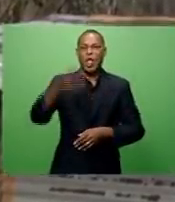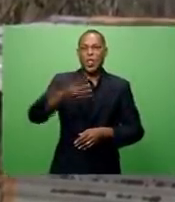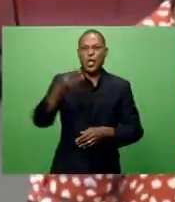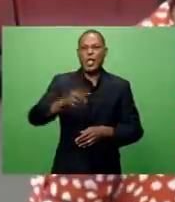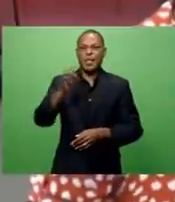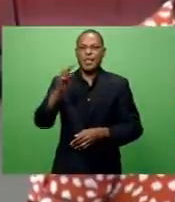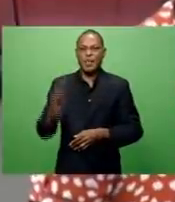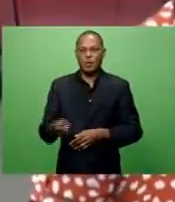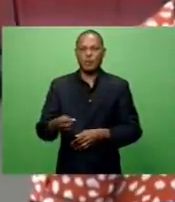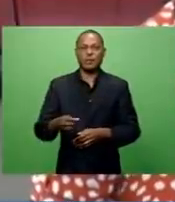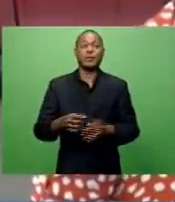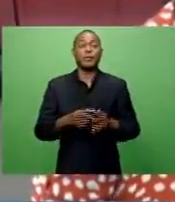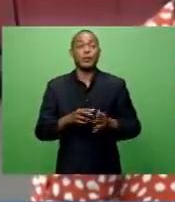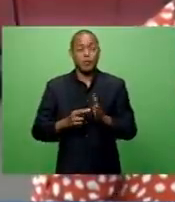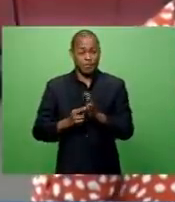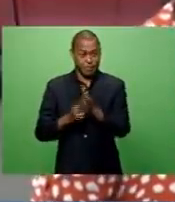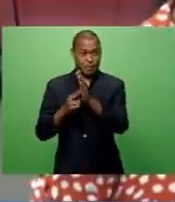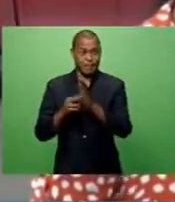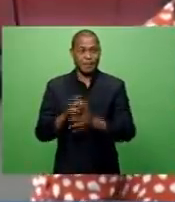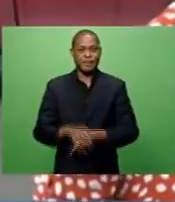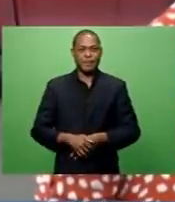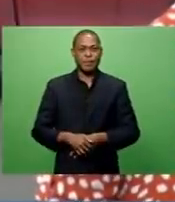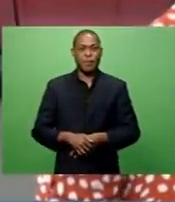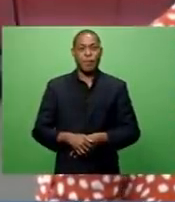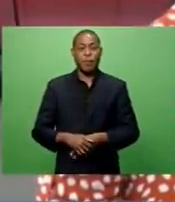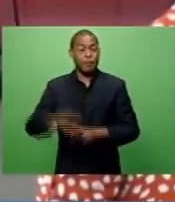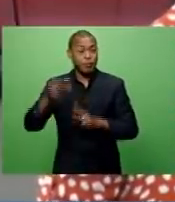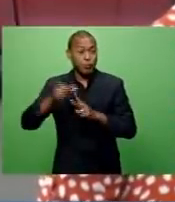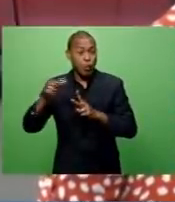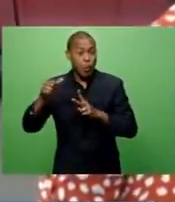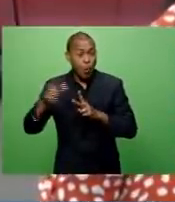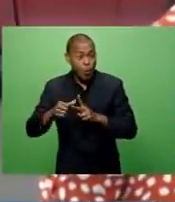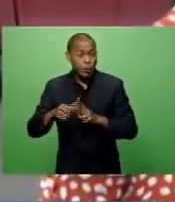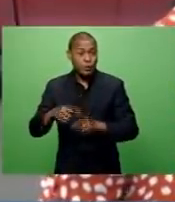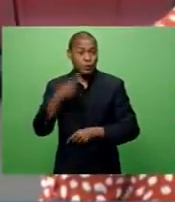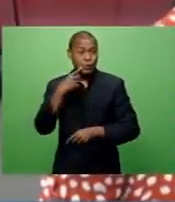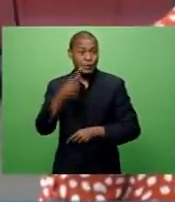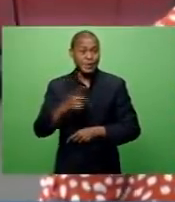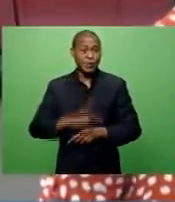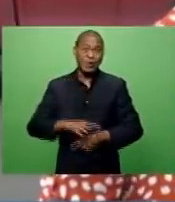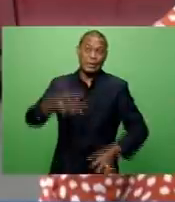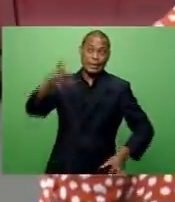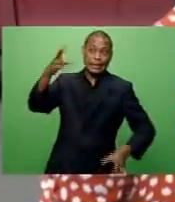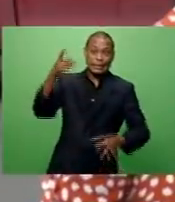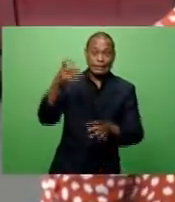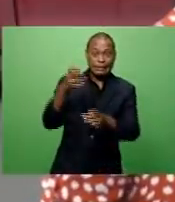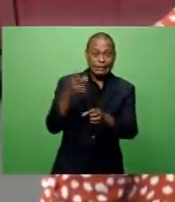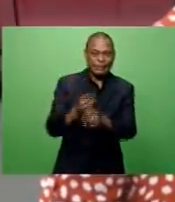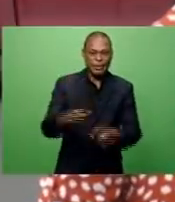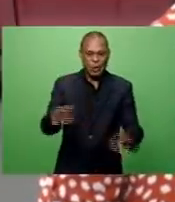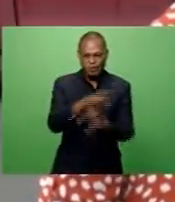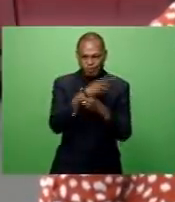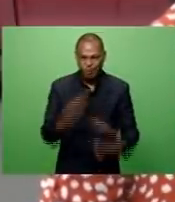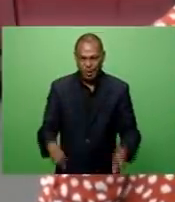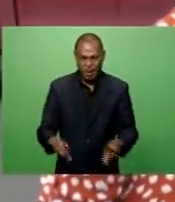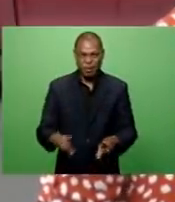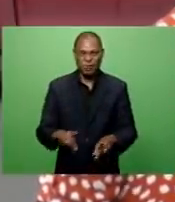Division. The minister has also highlighted that the National Disaster Management Office is wrapping up the damage assessment post-TC